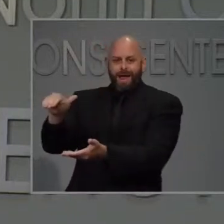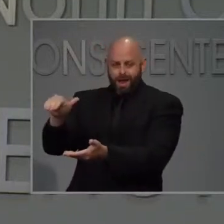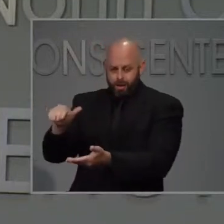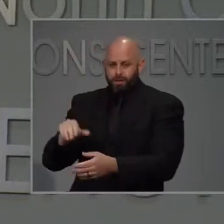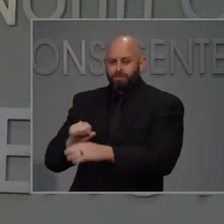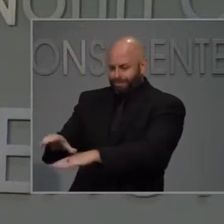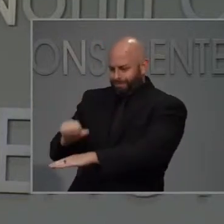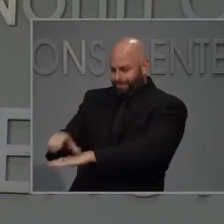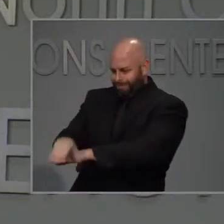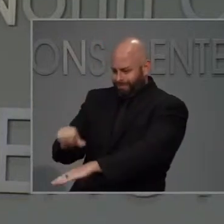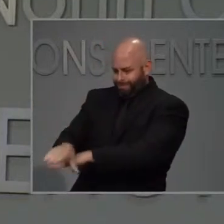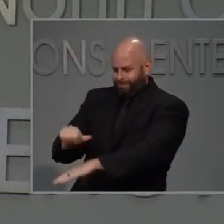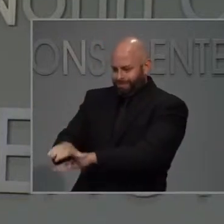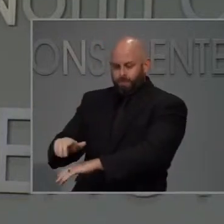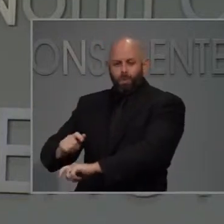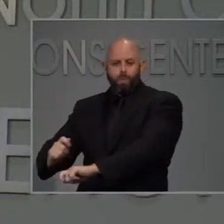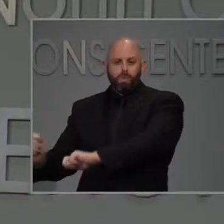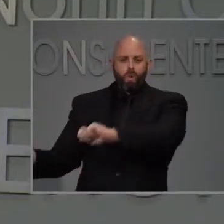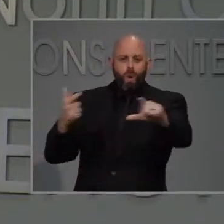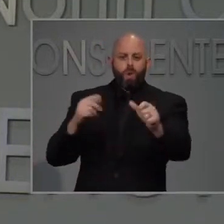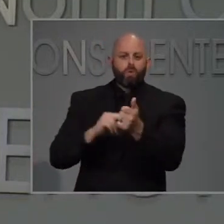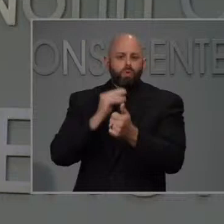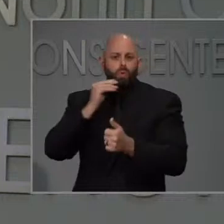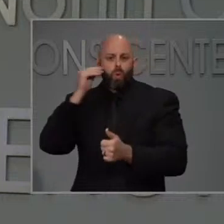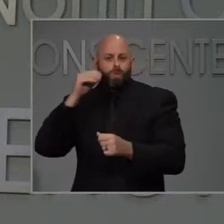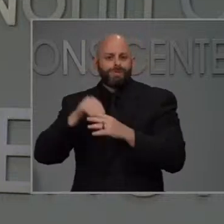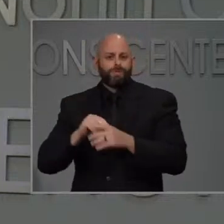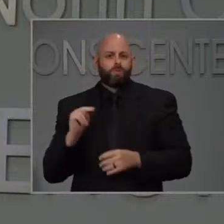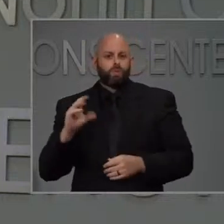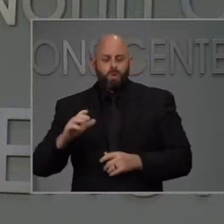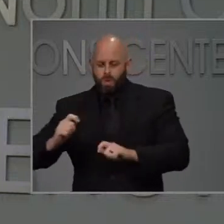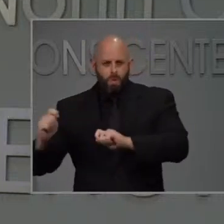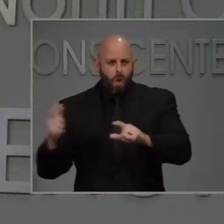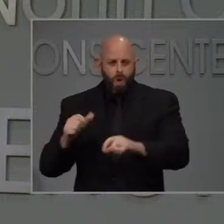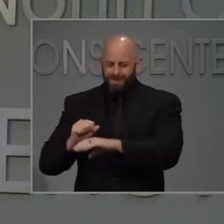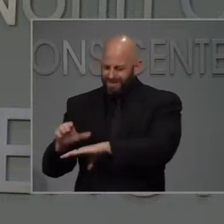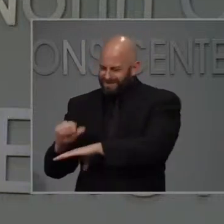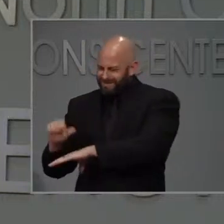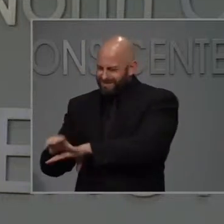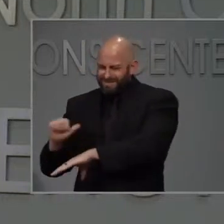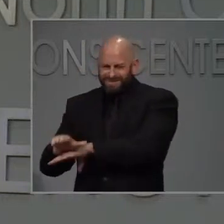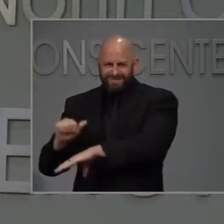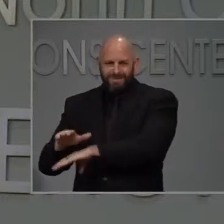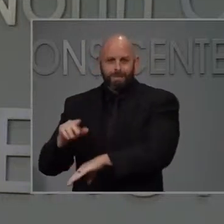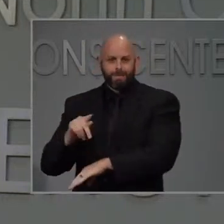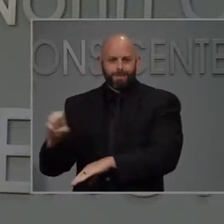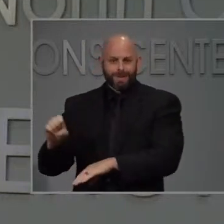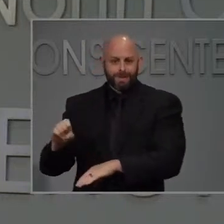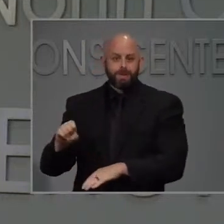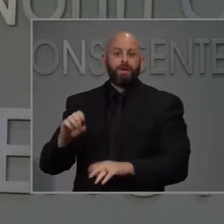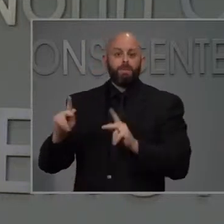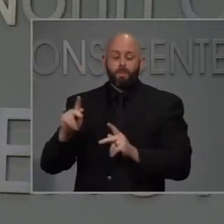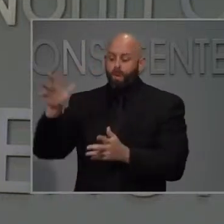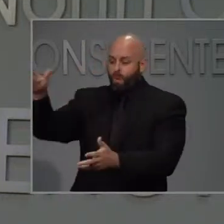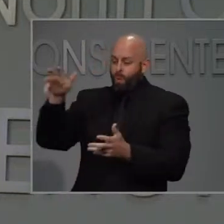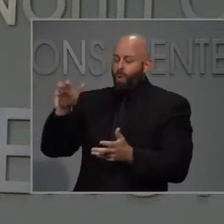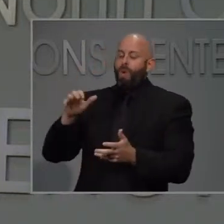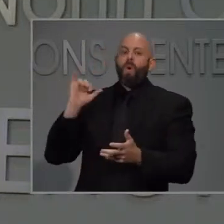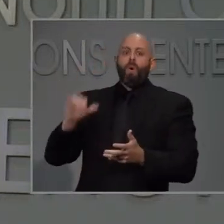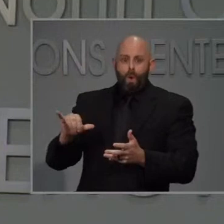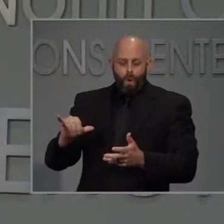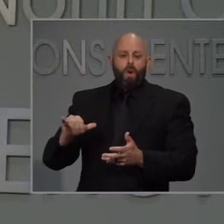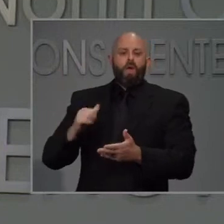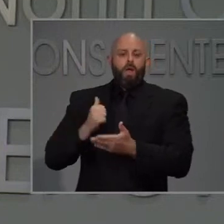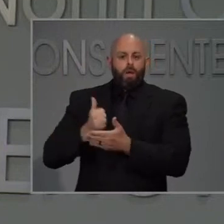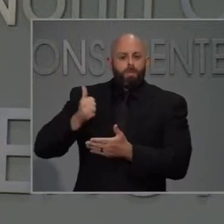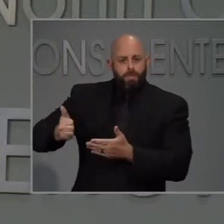equipment packages to all of our long-term care facilities because we know that they need that equipment to keep their patients